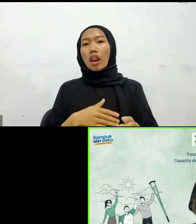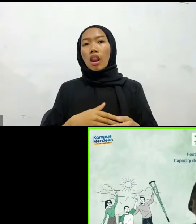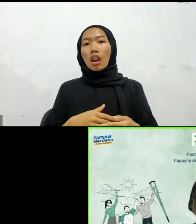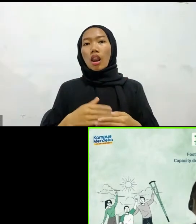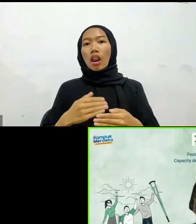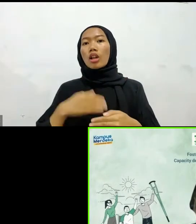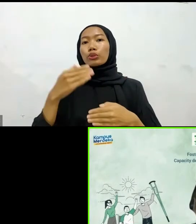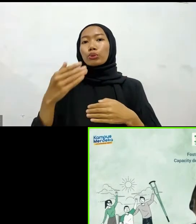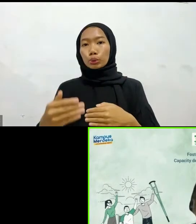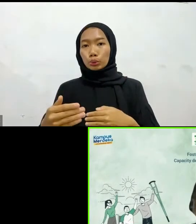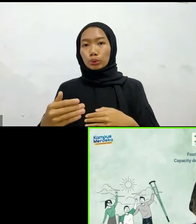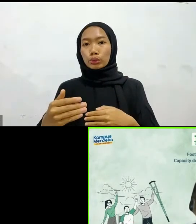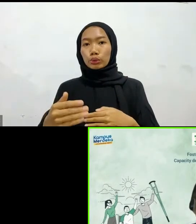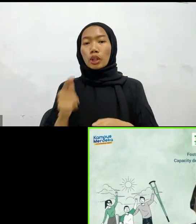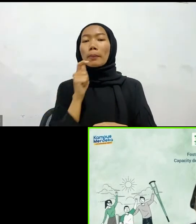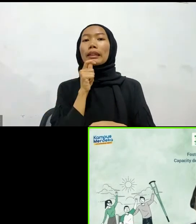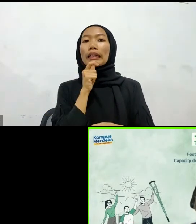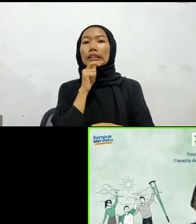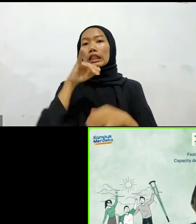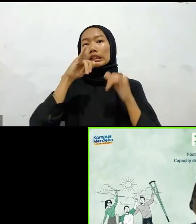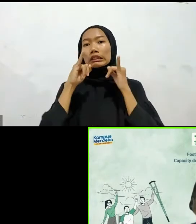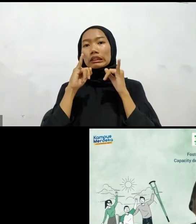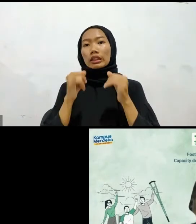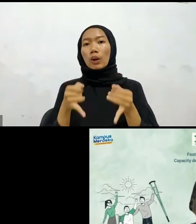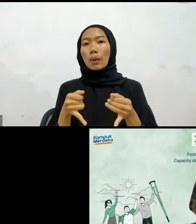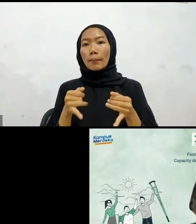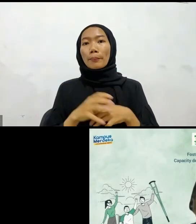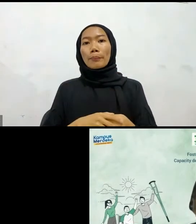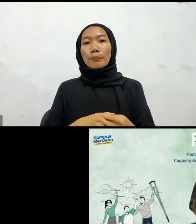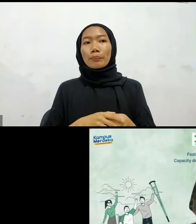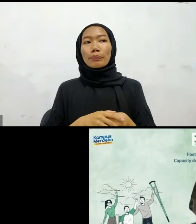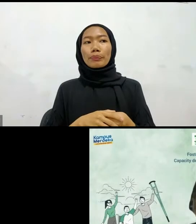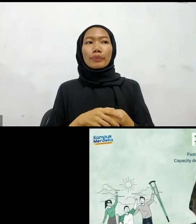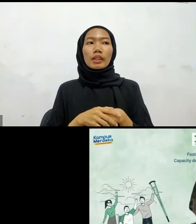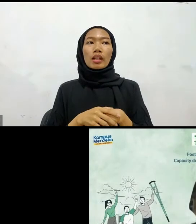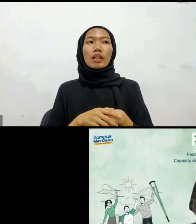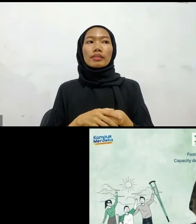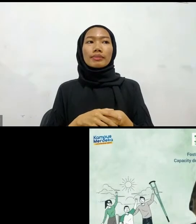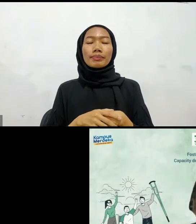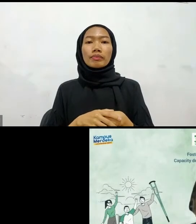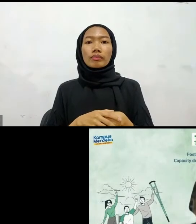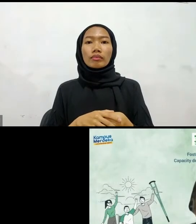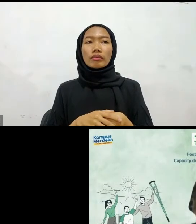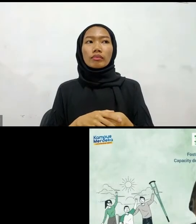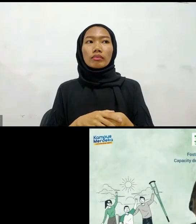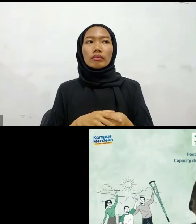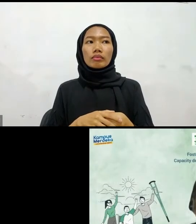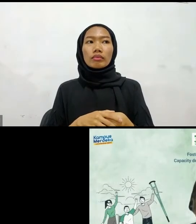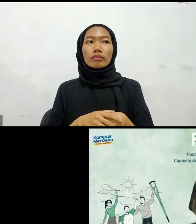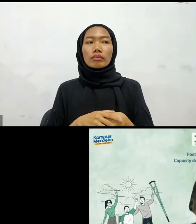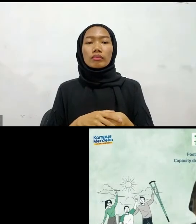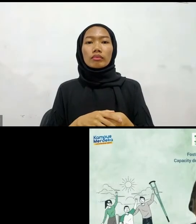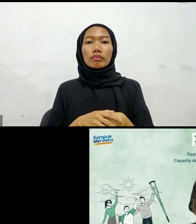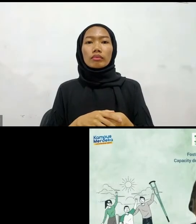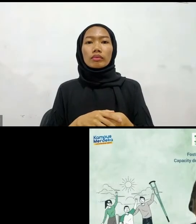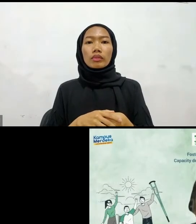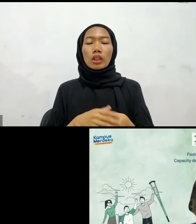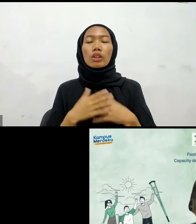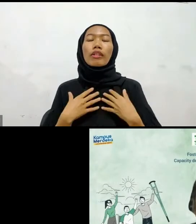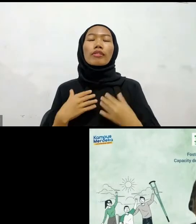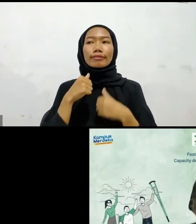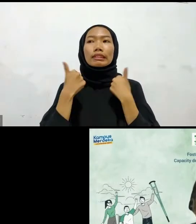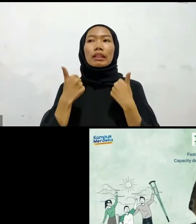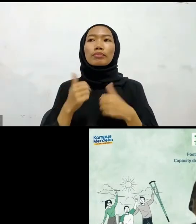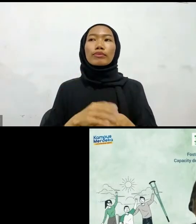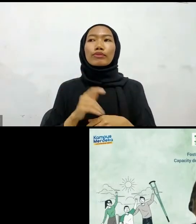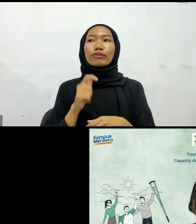presenters have their presentations? I'm happy. I'm happy to listen to the other presentations, and I'll